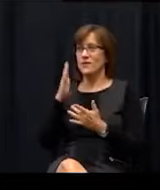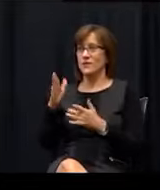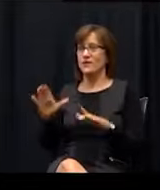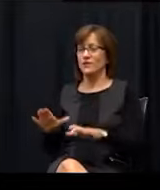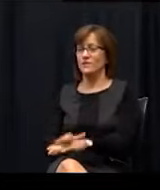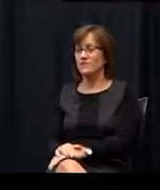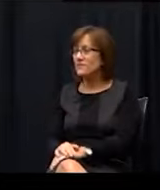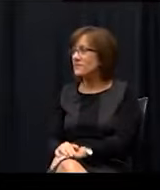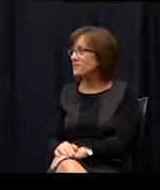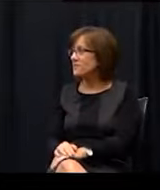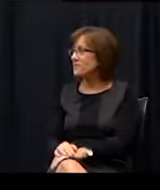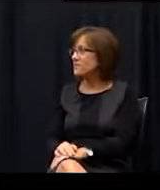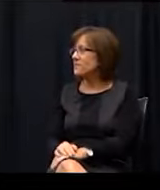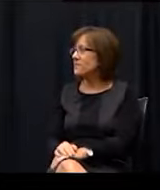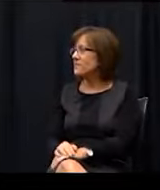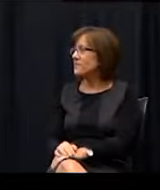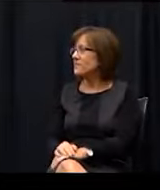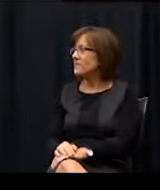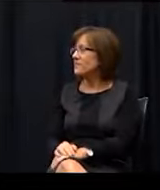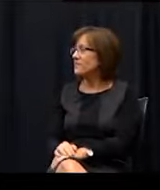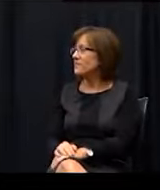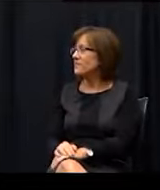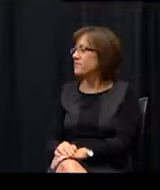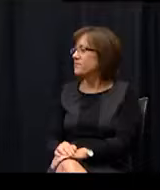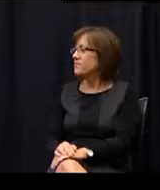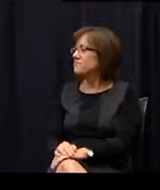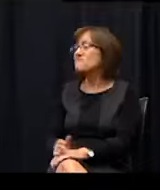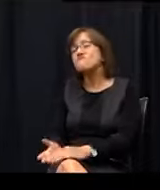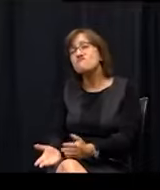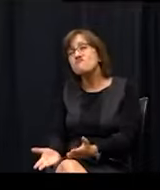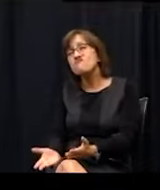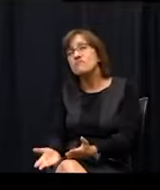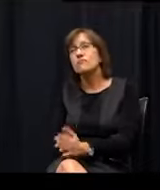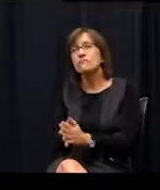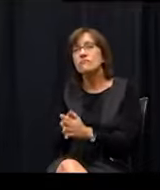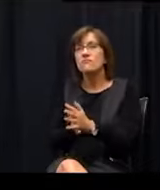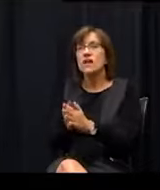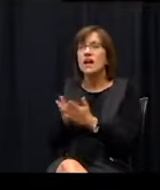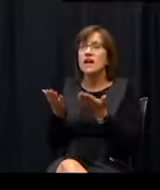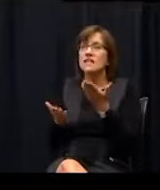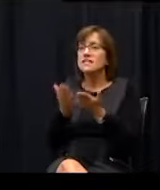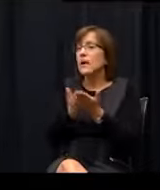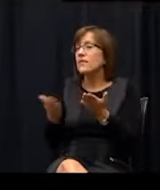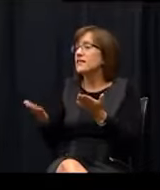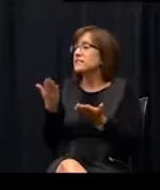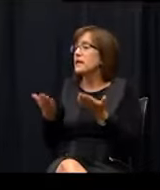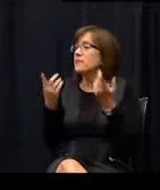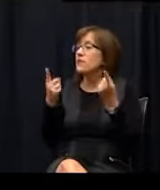do. And so it might apply differently. Some may work better with